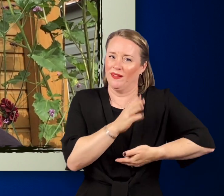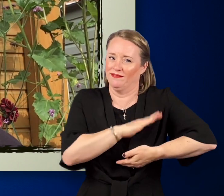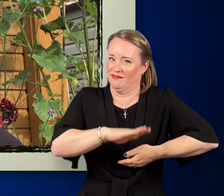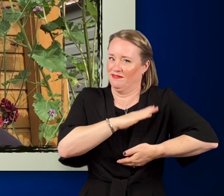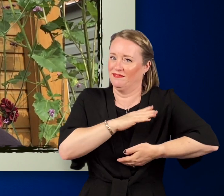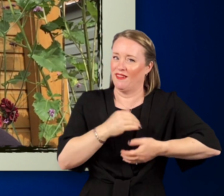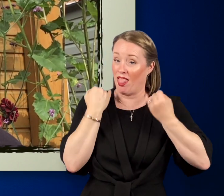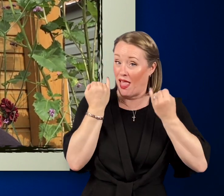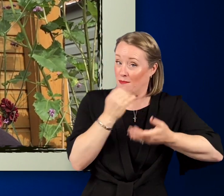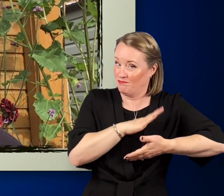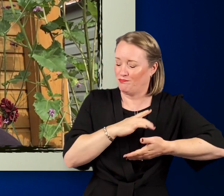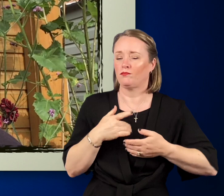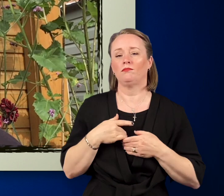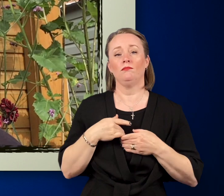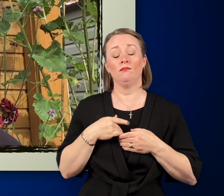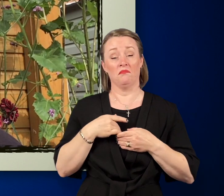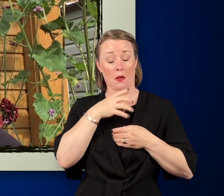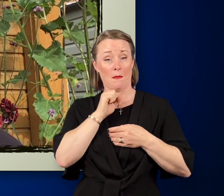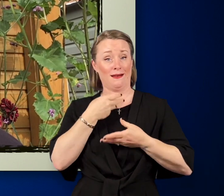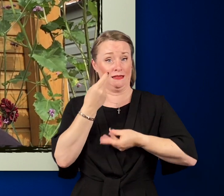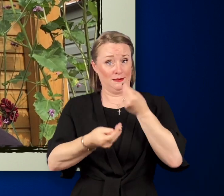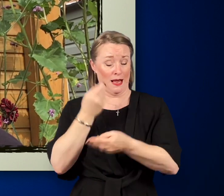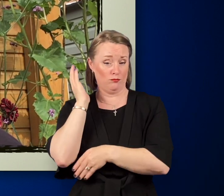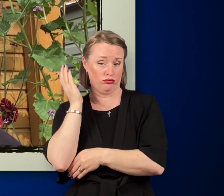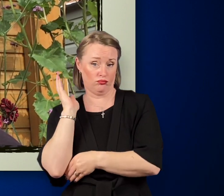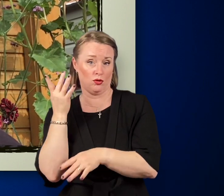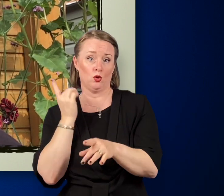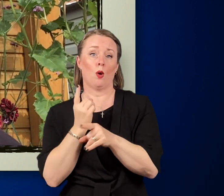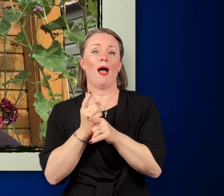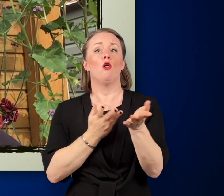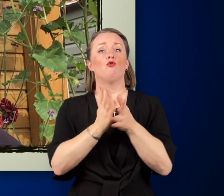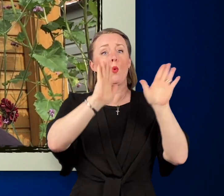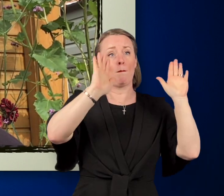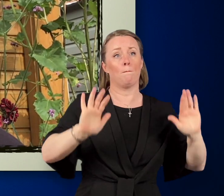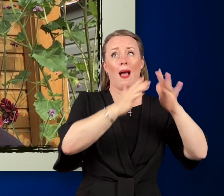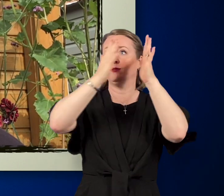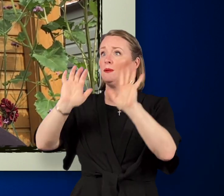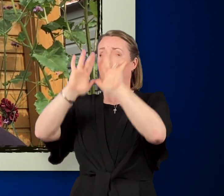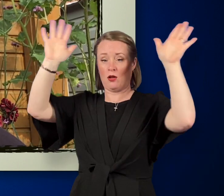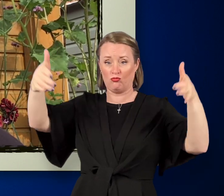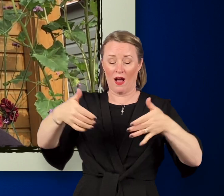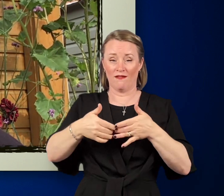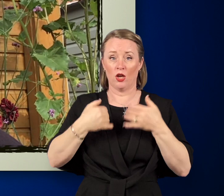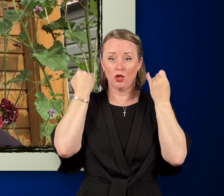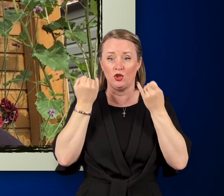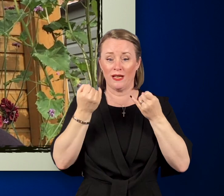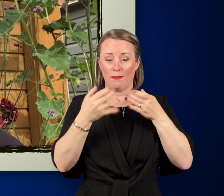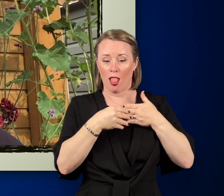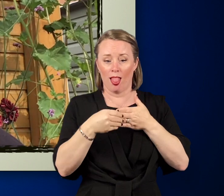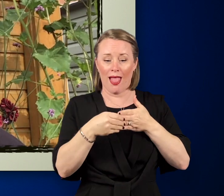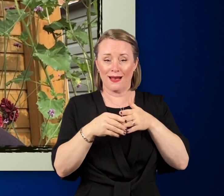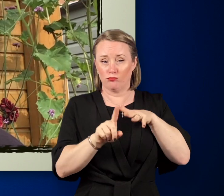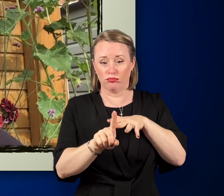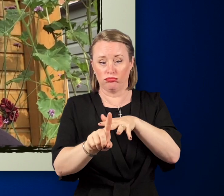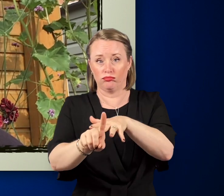in a ravine where the sheep were being led, because the path was constricted, they were strung out. And the